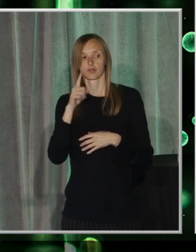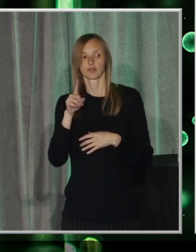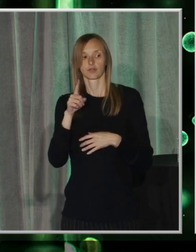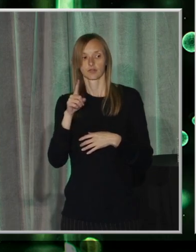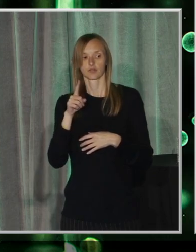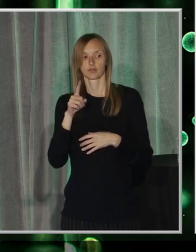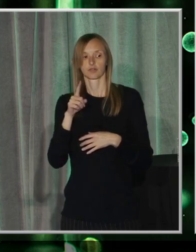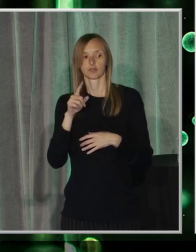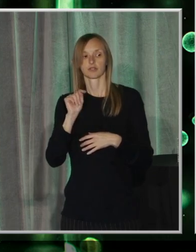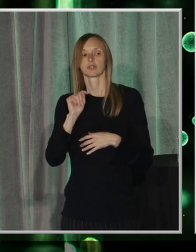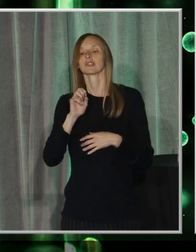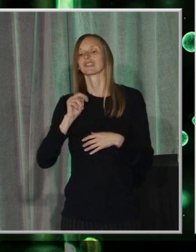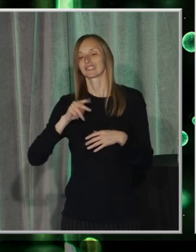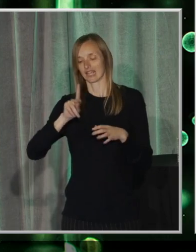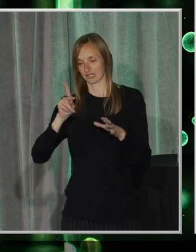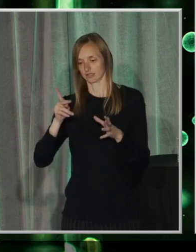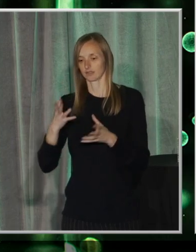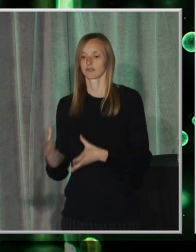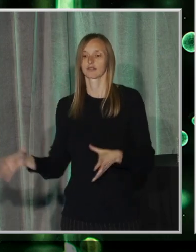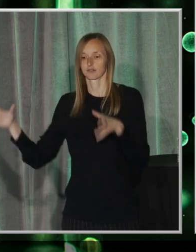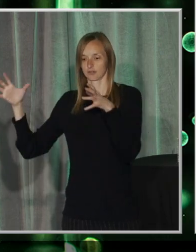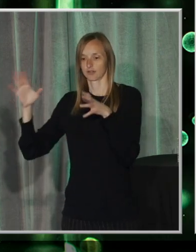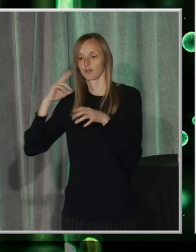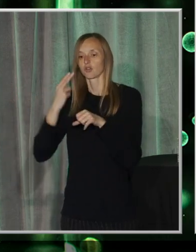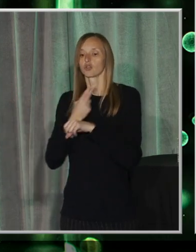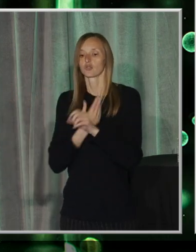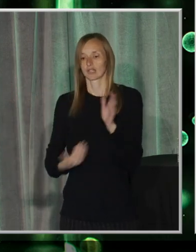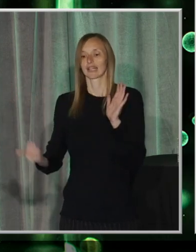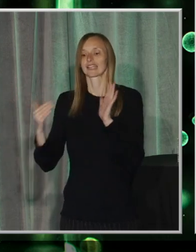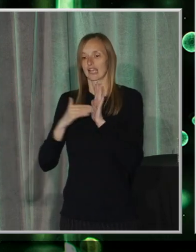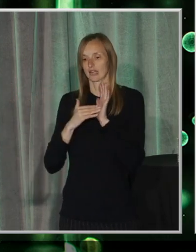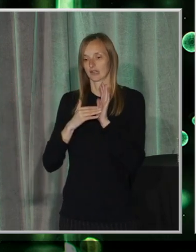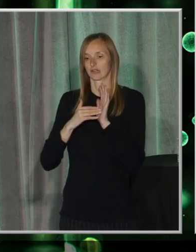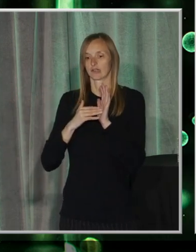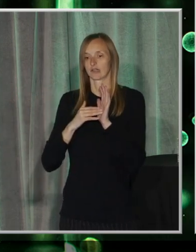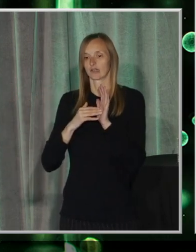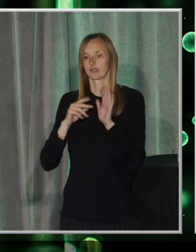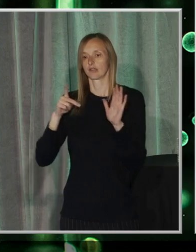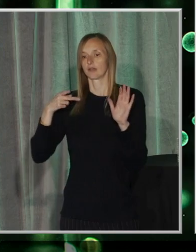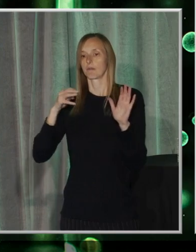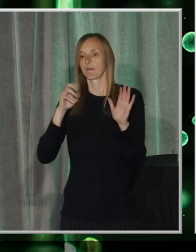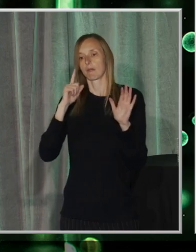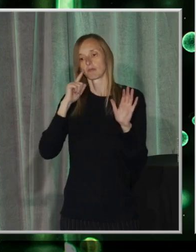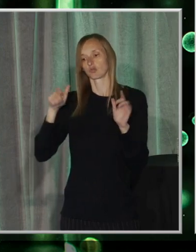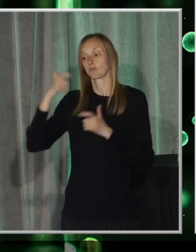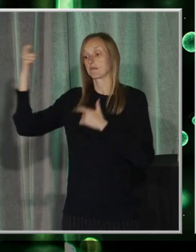then once you want to reuse it again, so we pump it to the main tank.